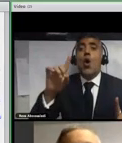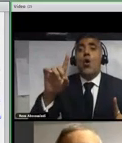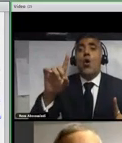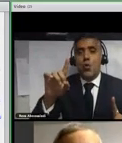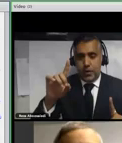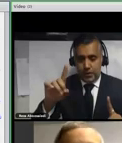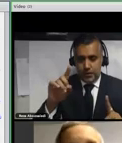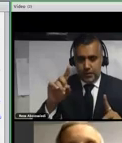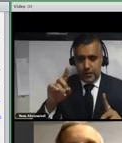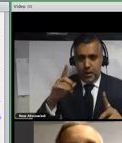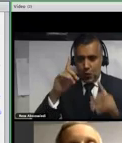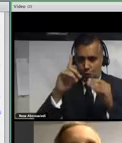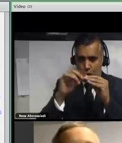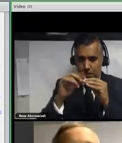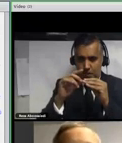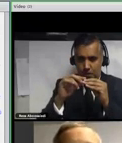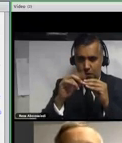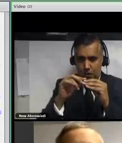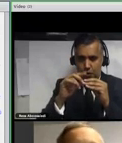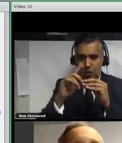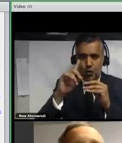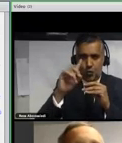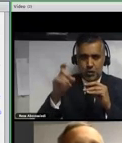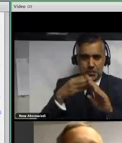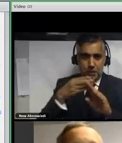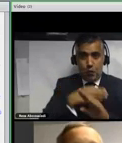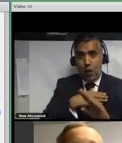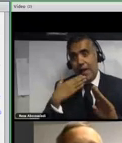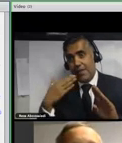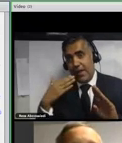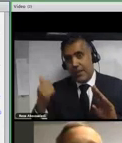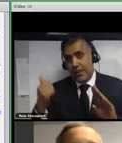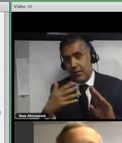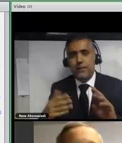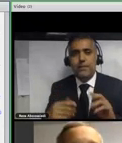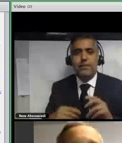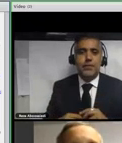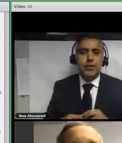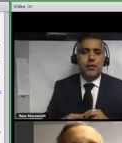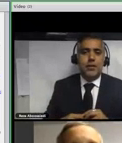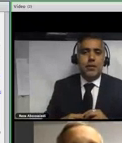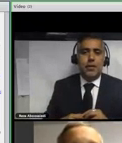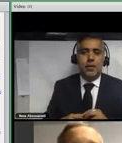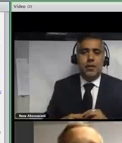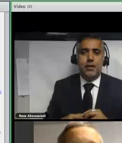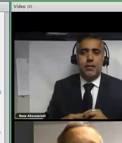and I have one more polling question before I say thank you. We can put the last polling question up.